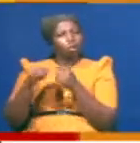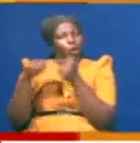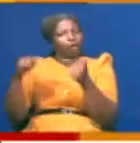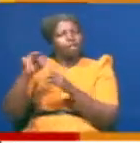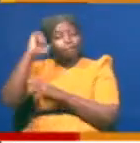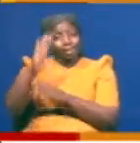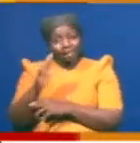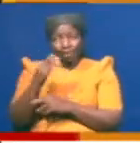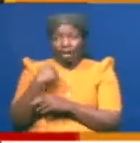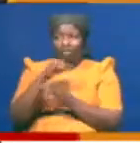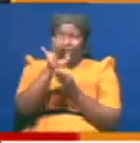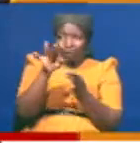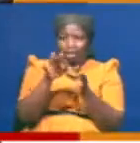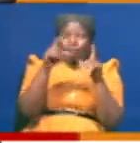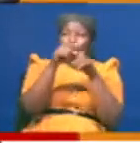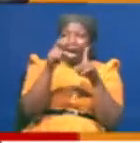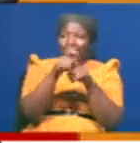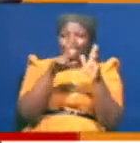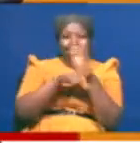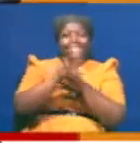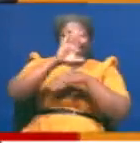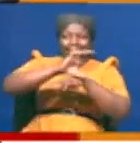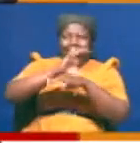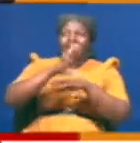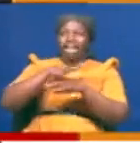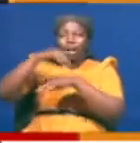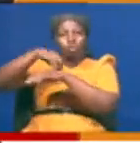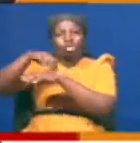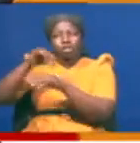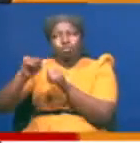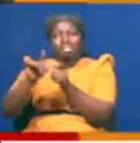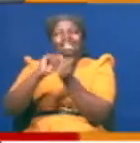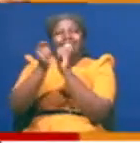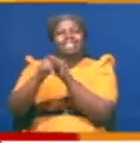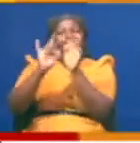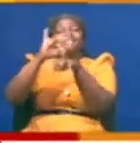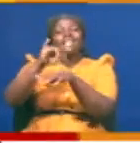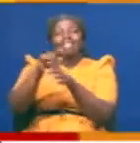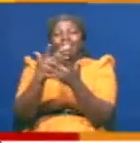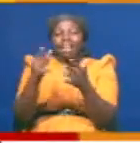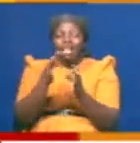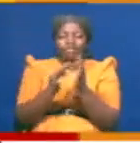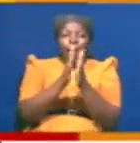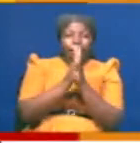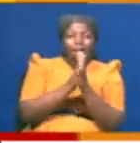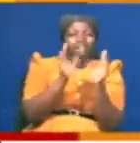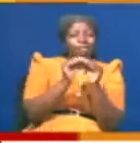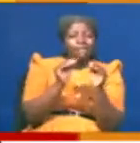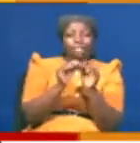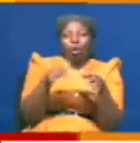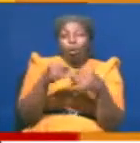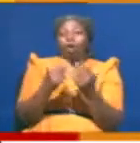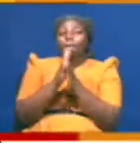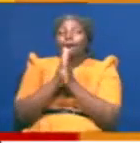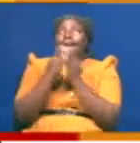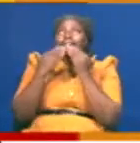words in churches and mosques which changes and affects these things. If it's prayers meeting or it's prayers thanksgiving, why